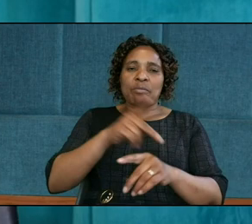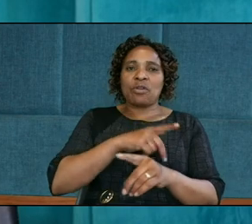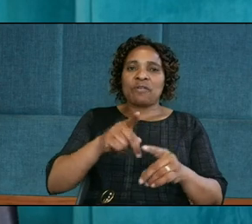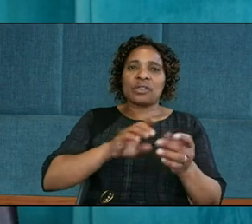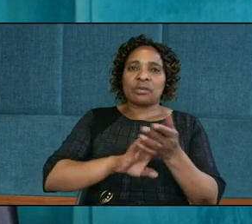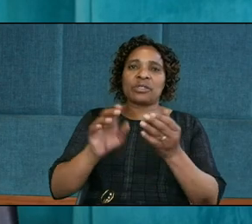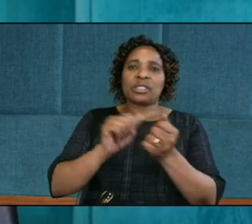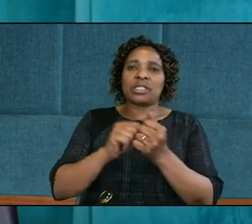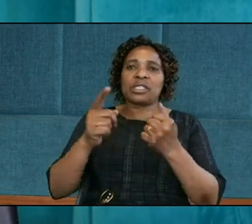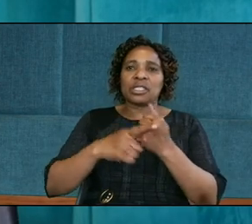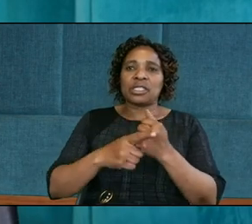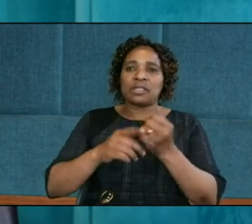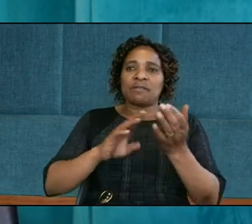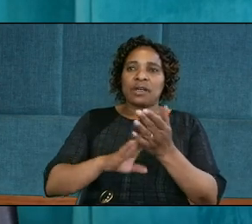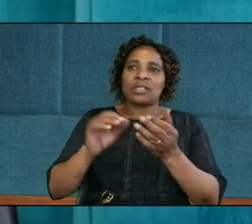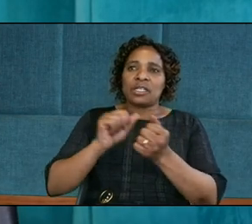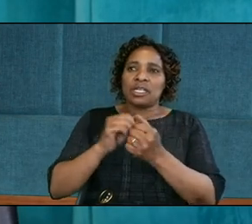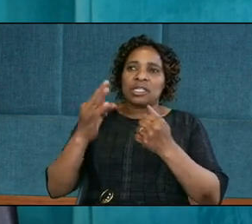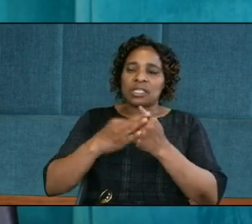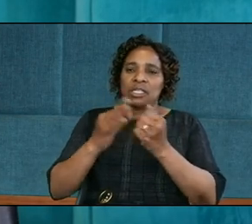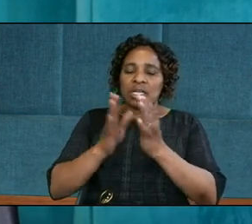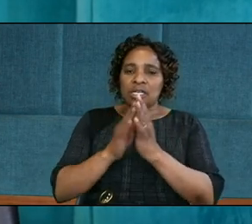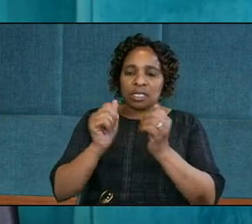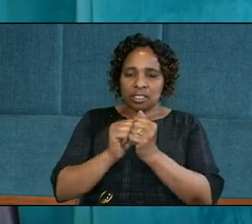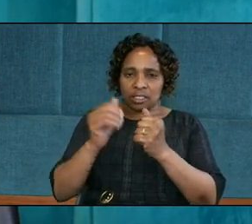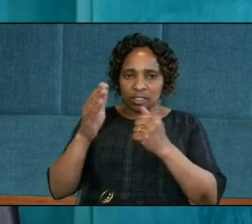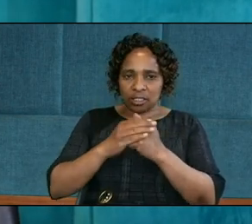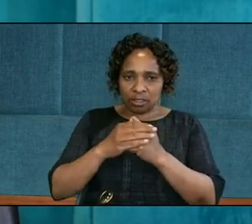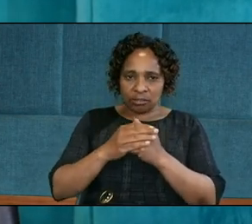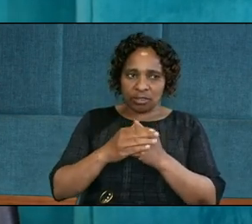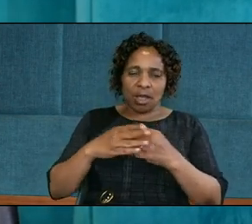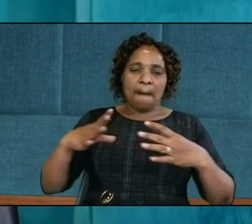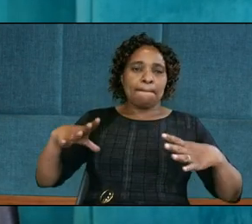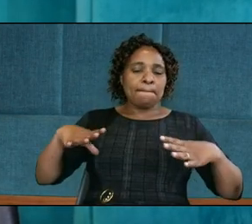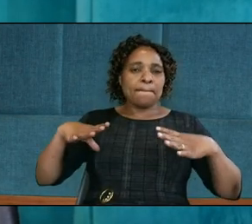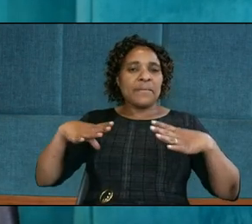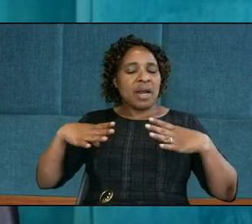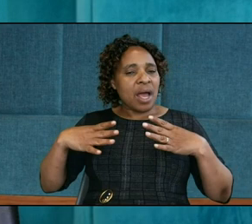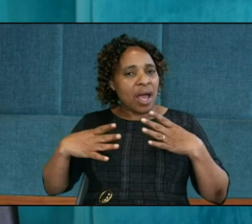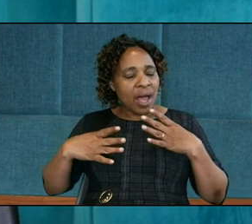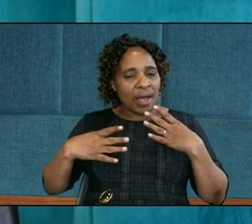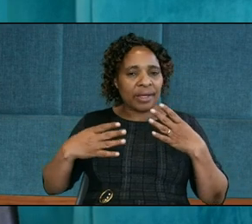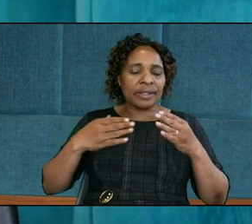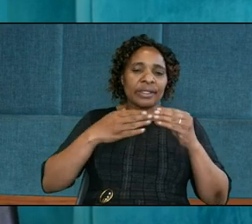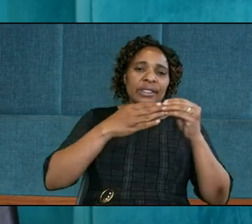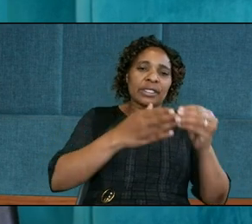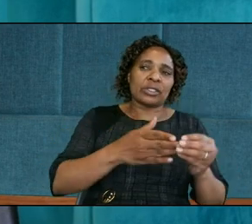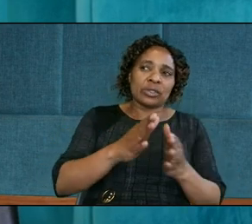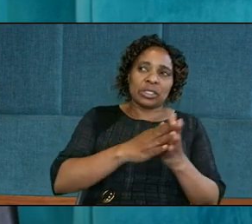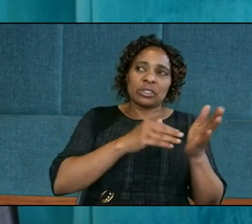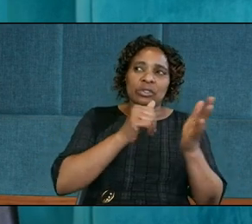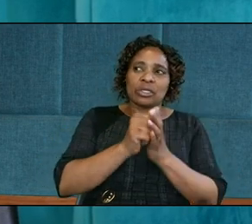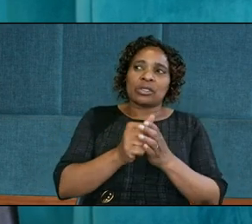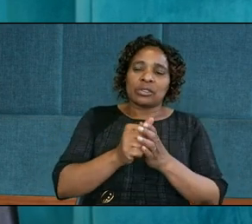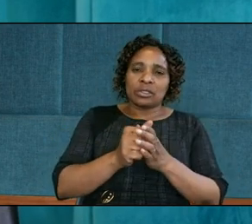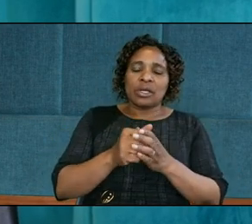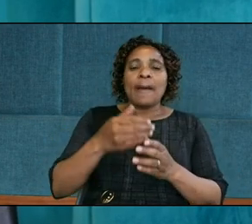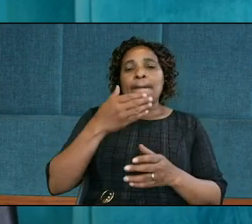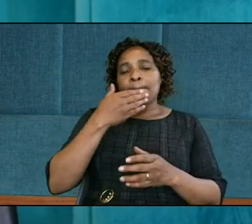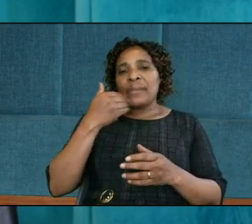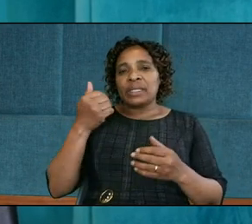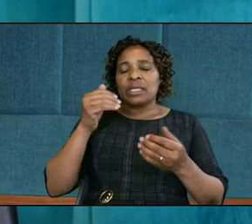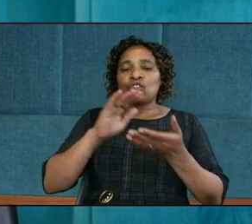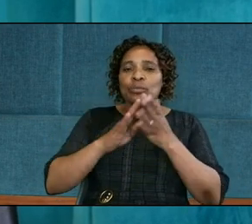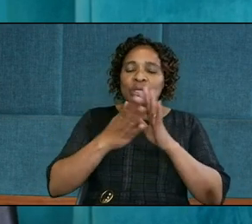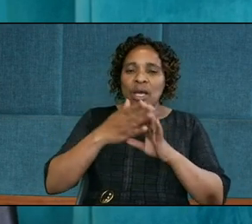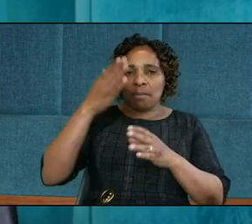16, 18 and 19, okay? Pride leads to destruction and arrogance to downfall. It is better to be